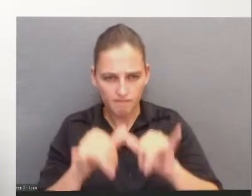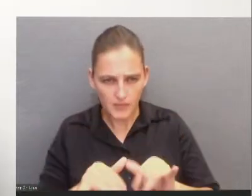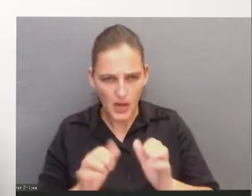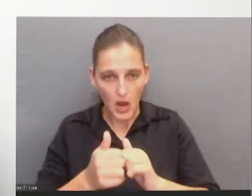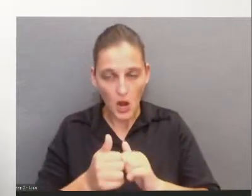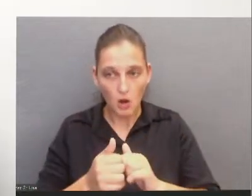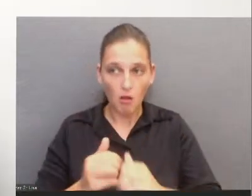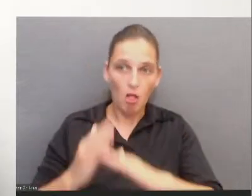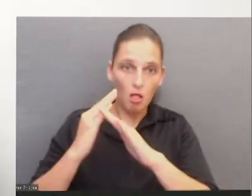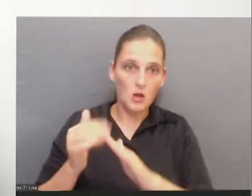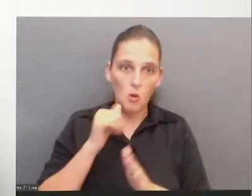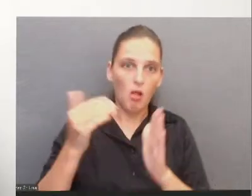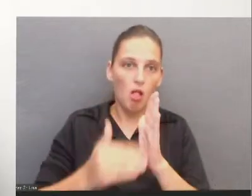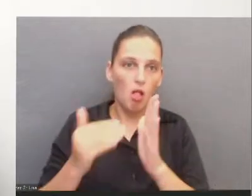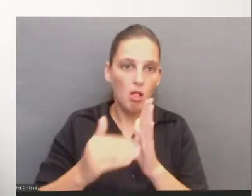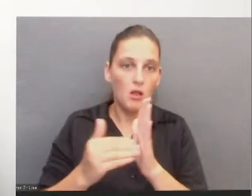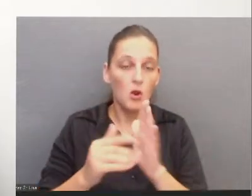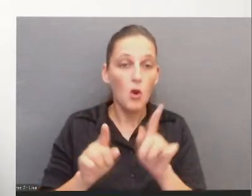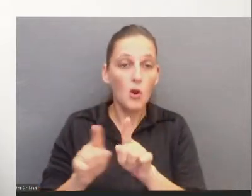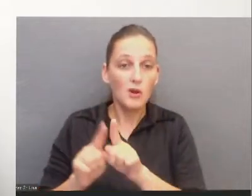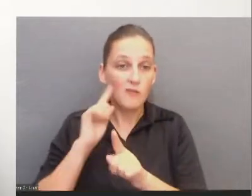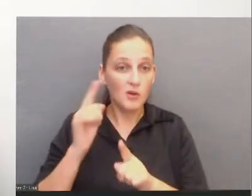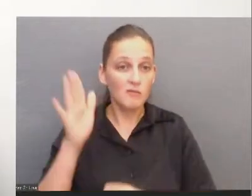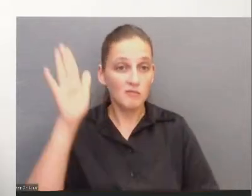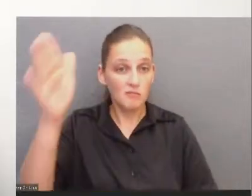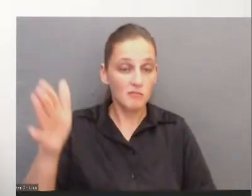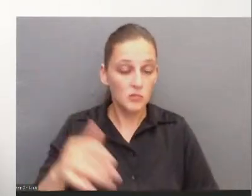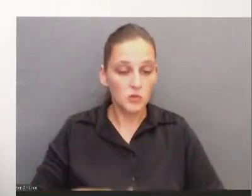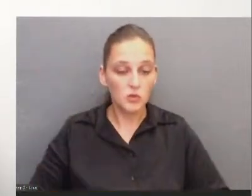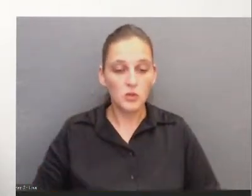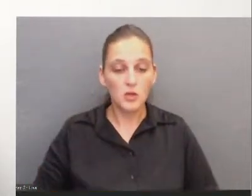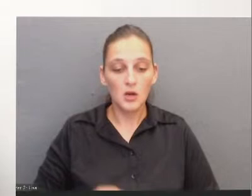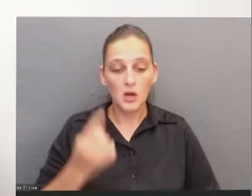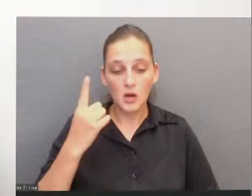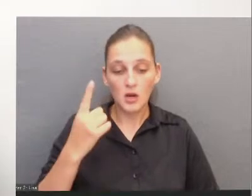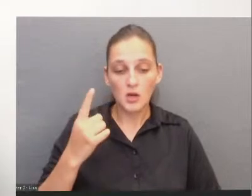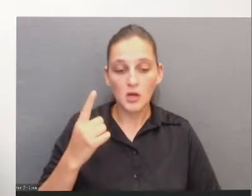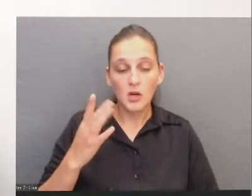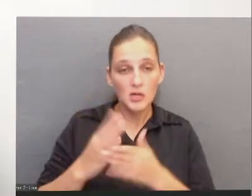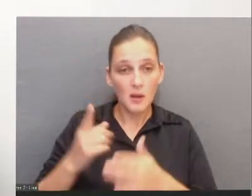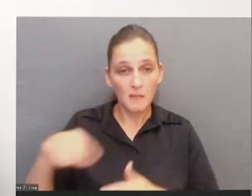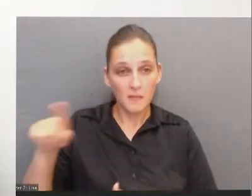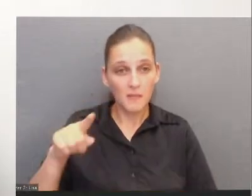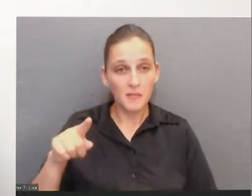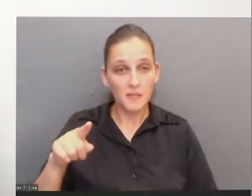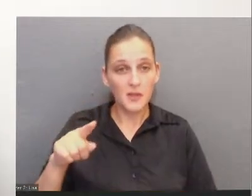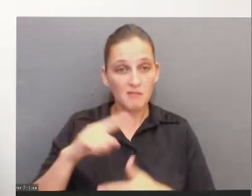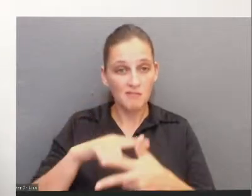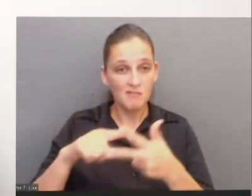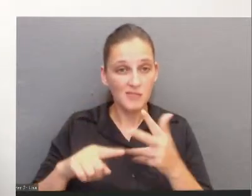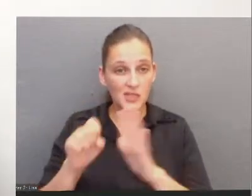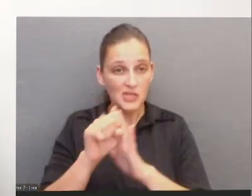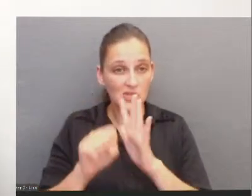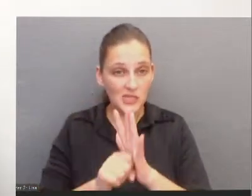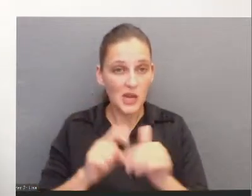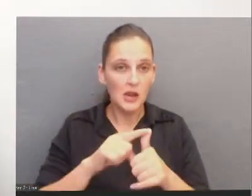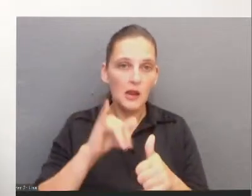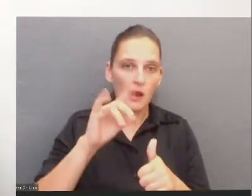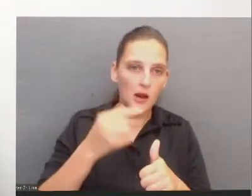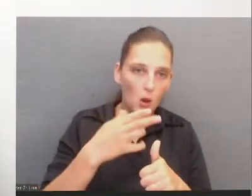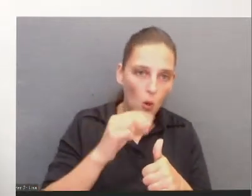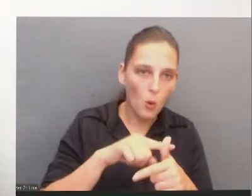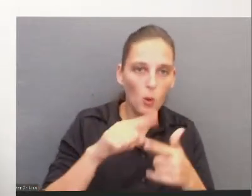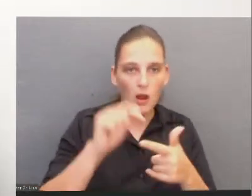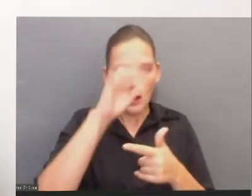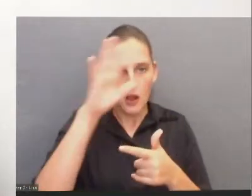Idaho, Montana, and Alaska all recently activated crisis standard of care, and all 3 states draw centrally on the SOFA score, a measure to predict the likelihood of ICU